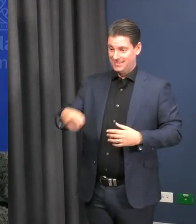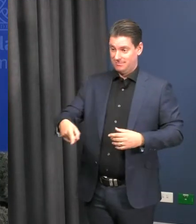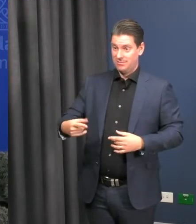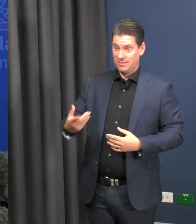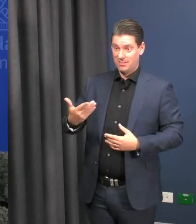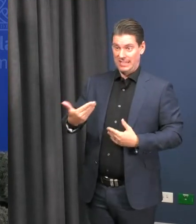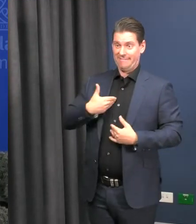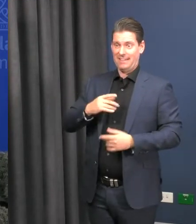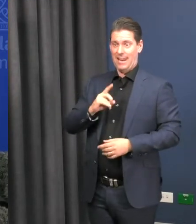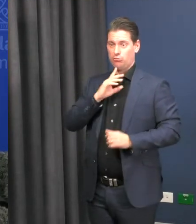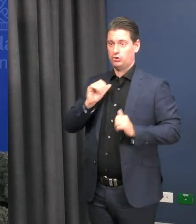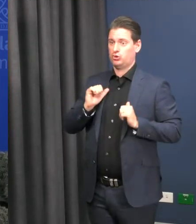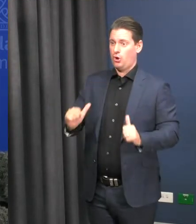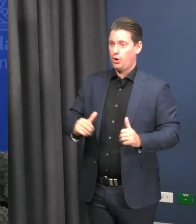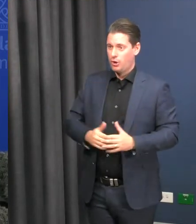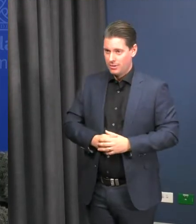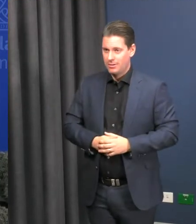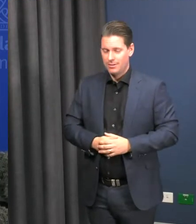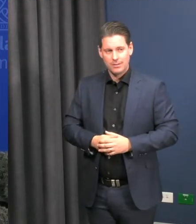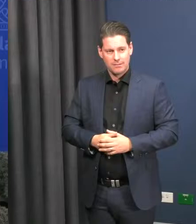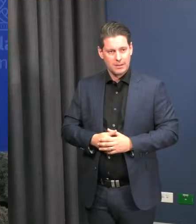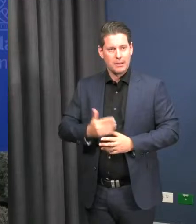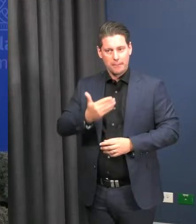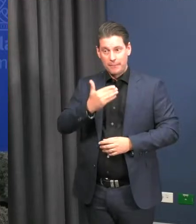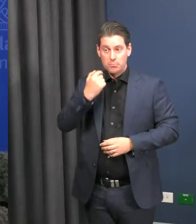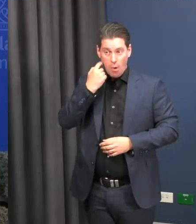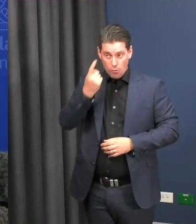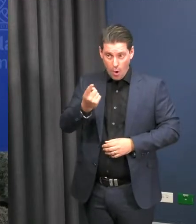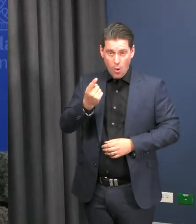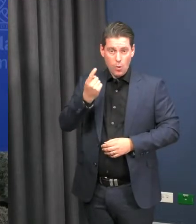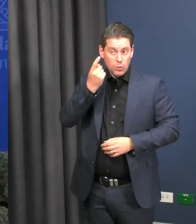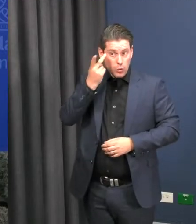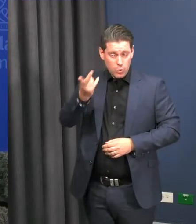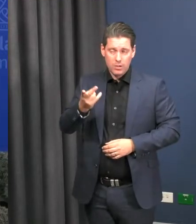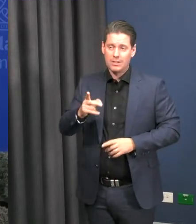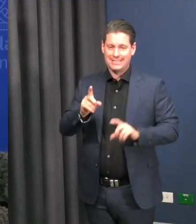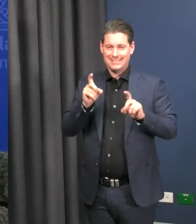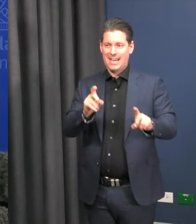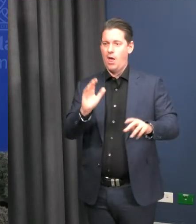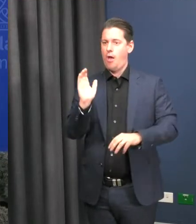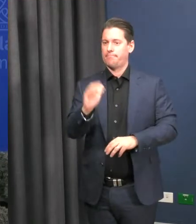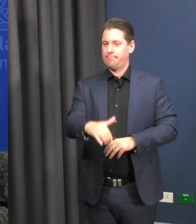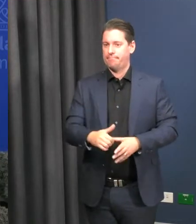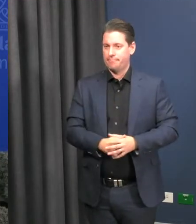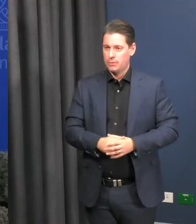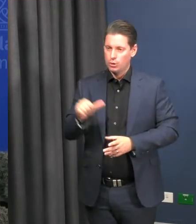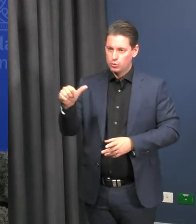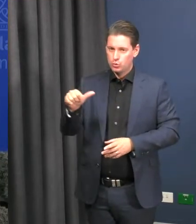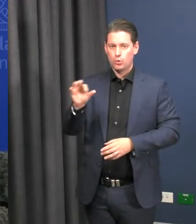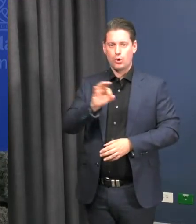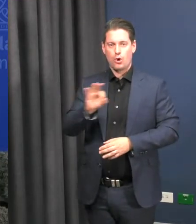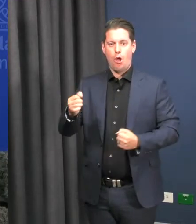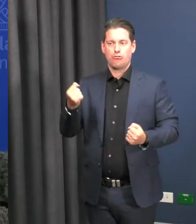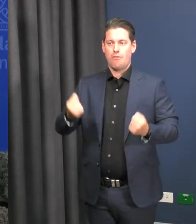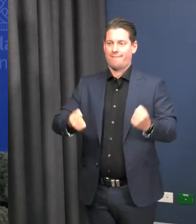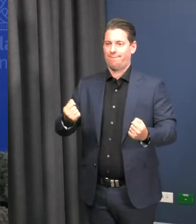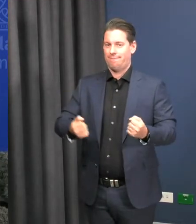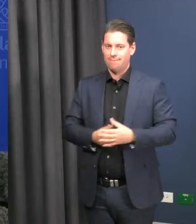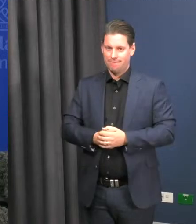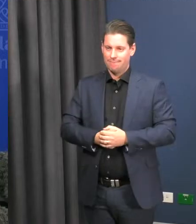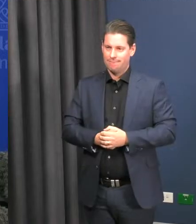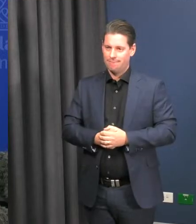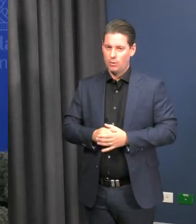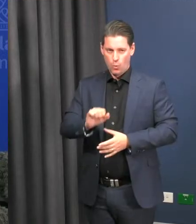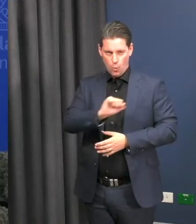you. And so people should not be out tomorrow and the next day at the very least. It is a personal safety